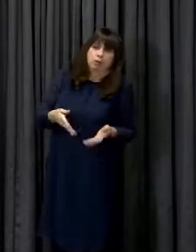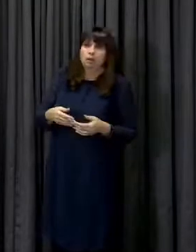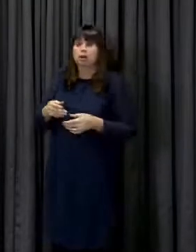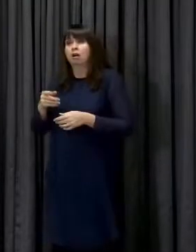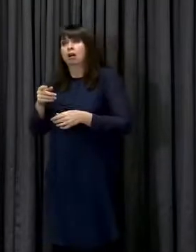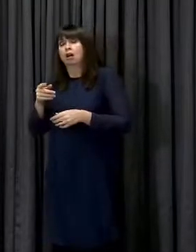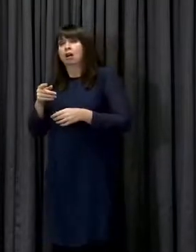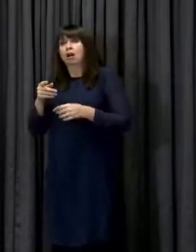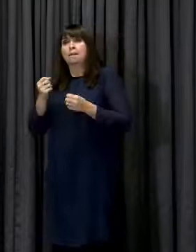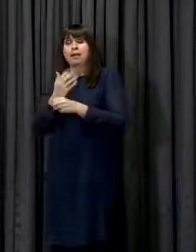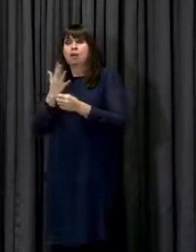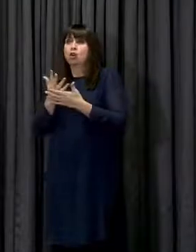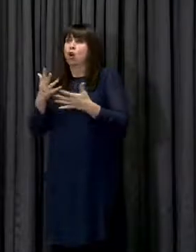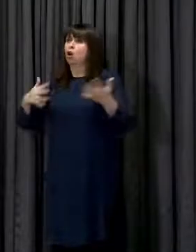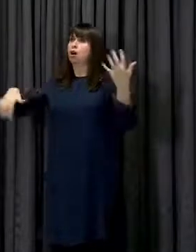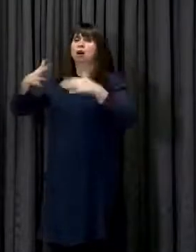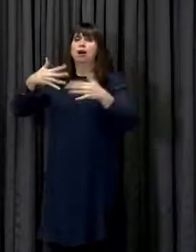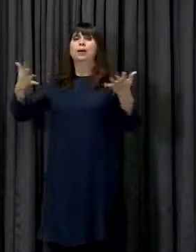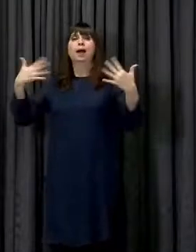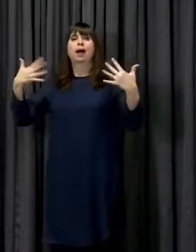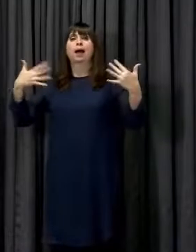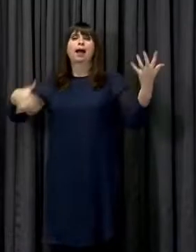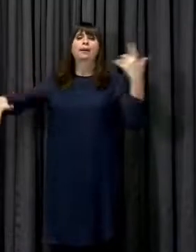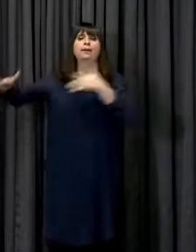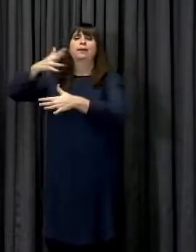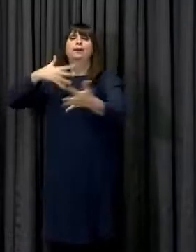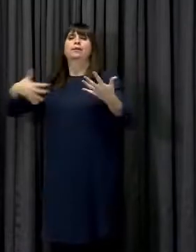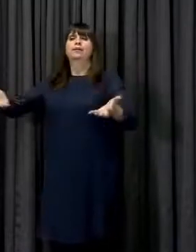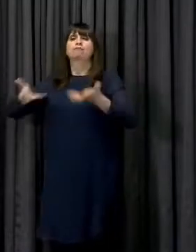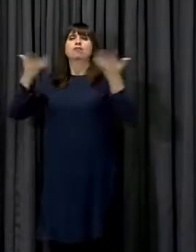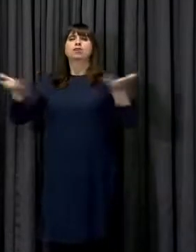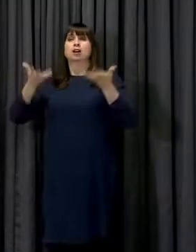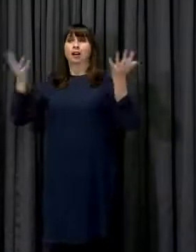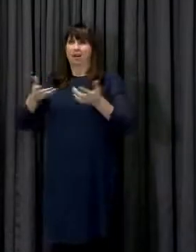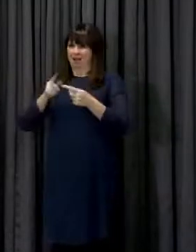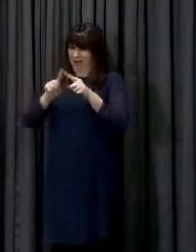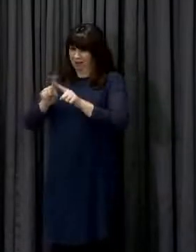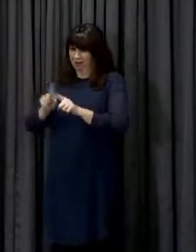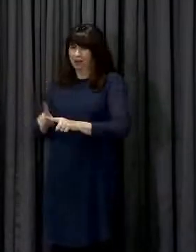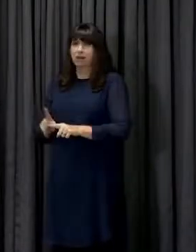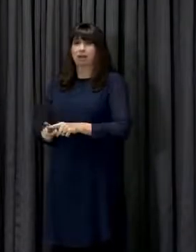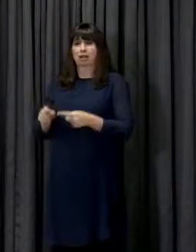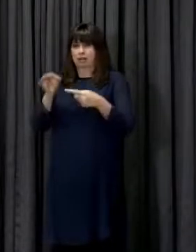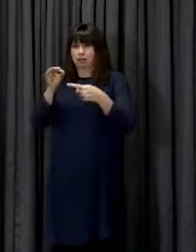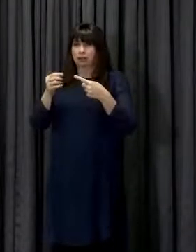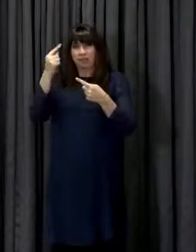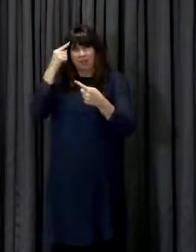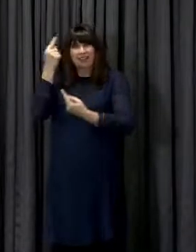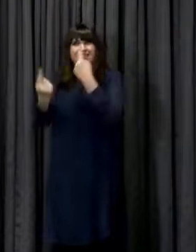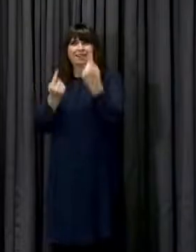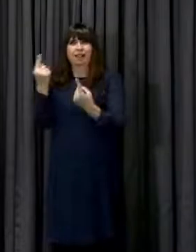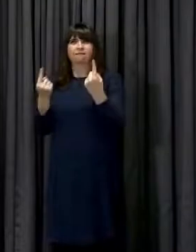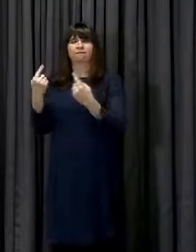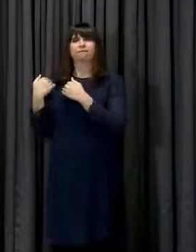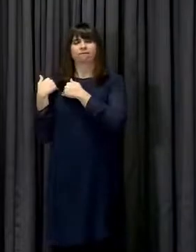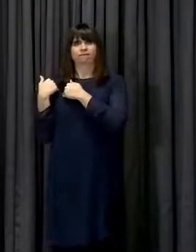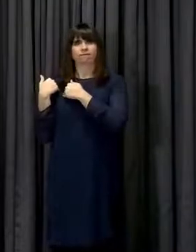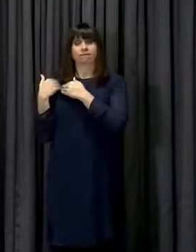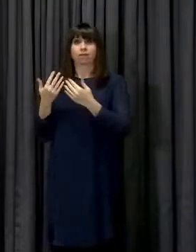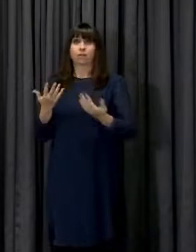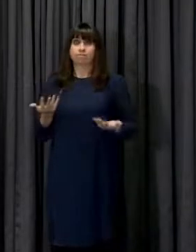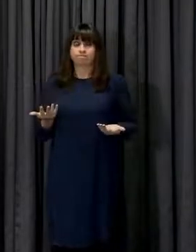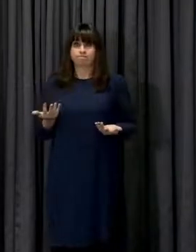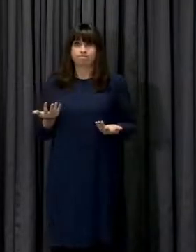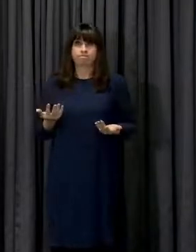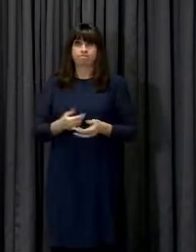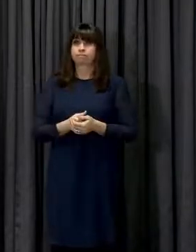well ventilated as well. All of these things will matter and make a really big difference. And as I said in response to James's